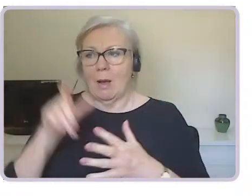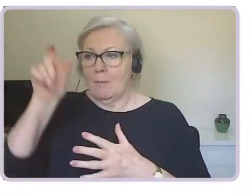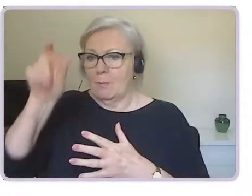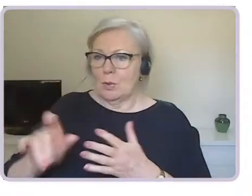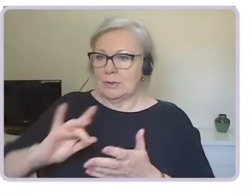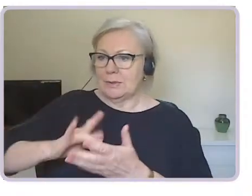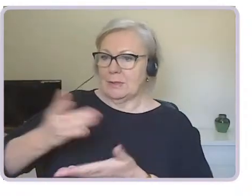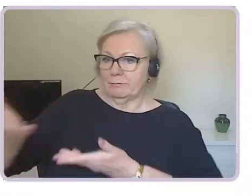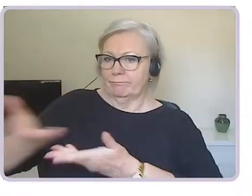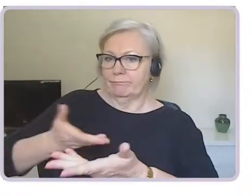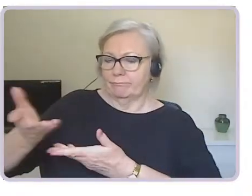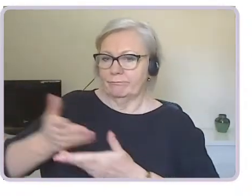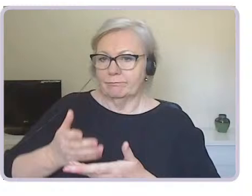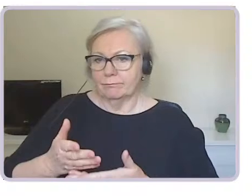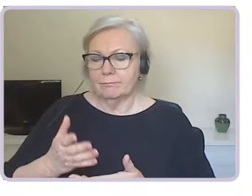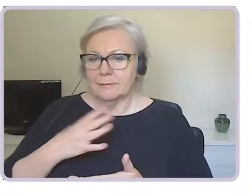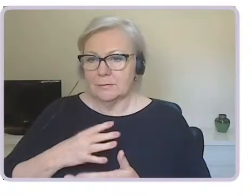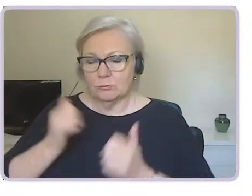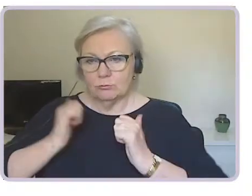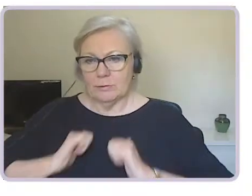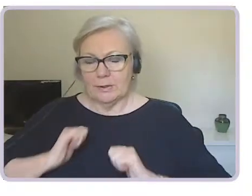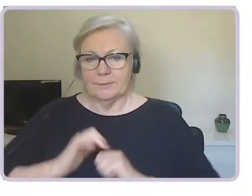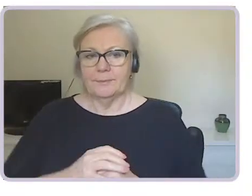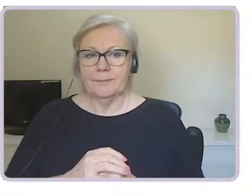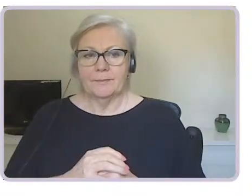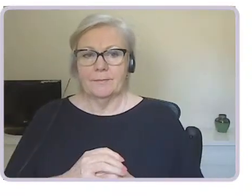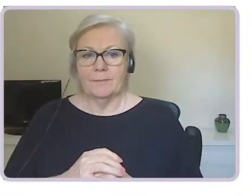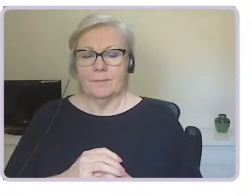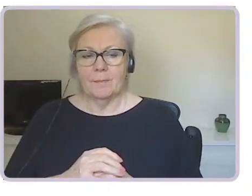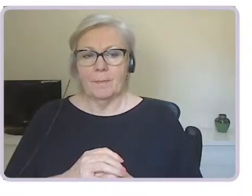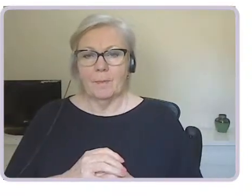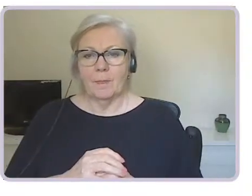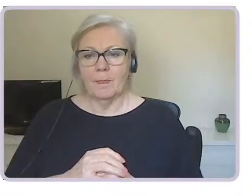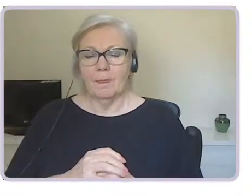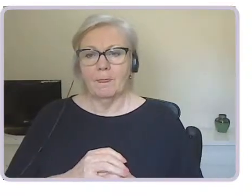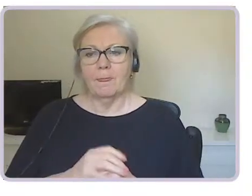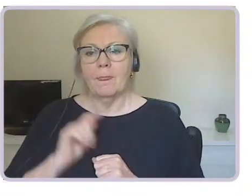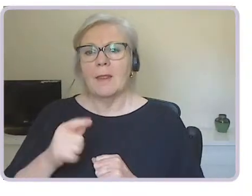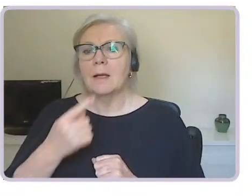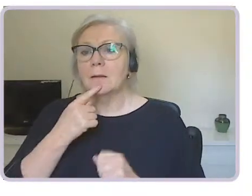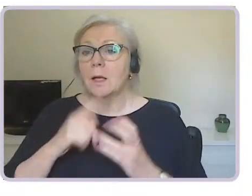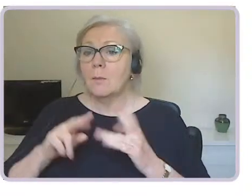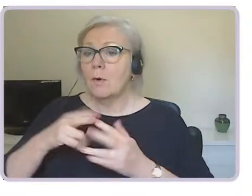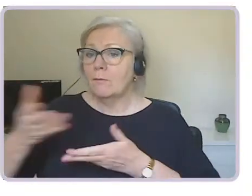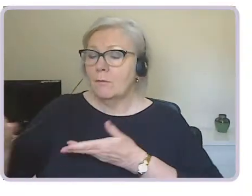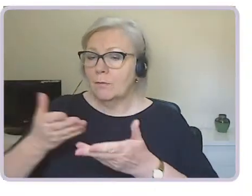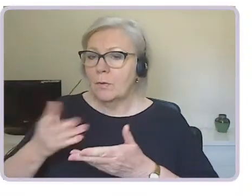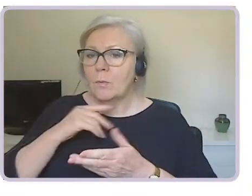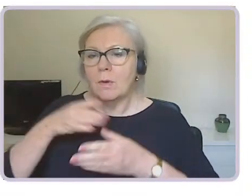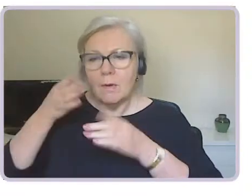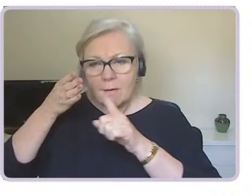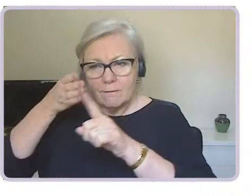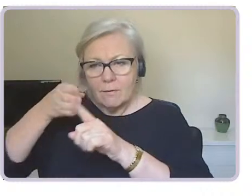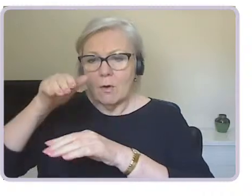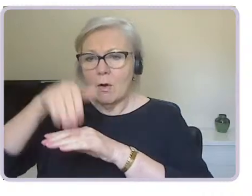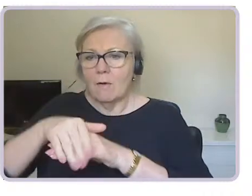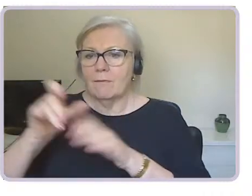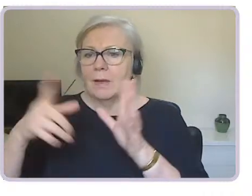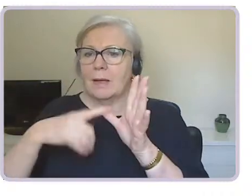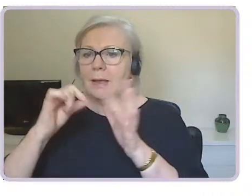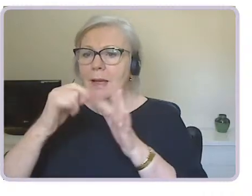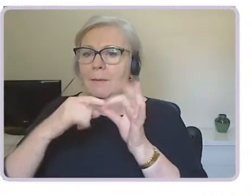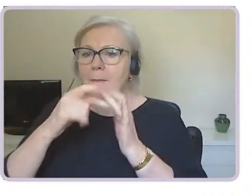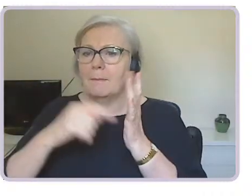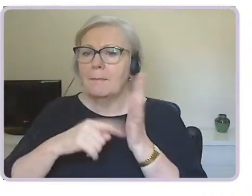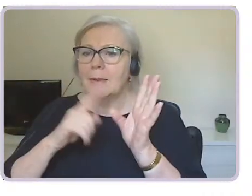conversations. The conversations they will have will focus on the capability wheel that Michelle introduced earlier. And